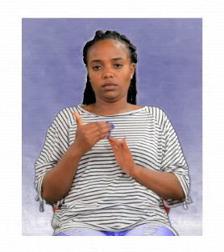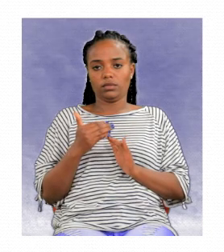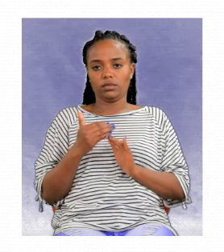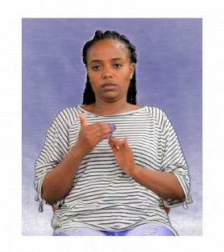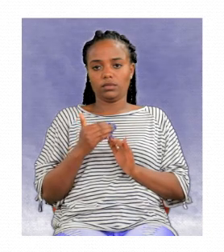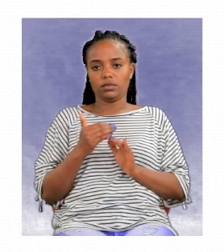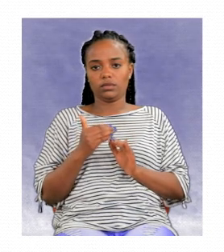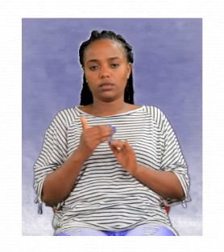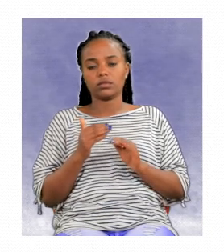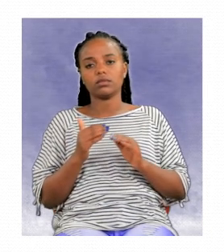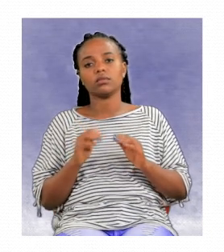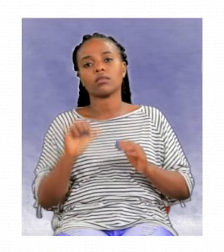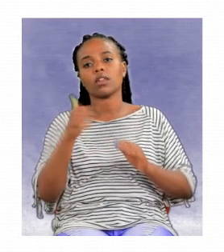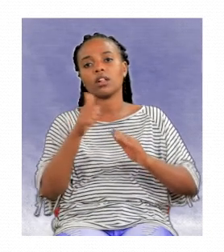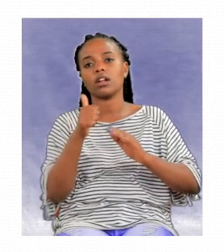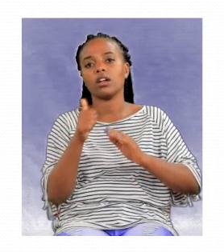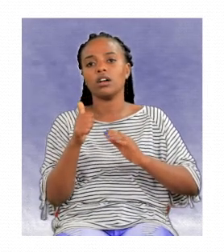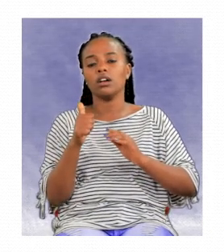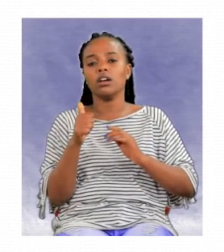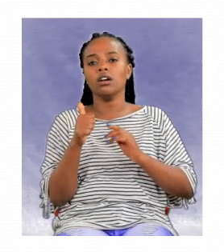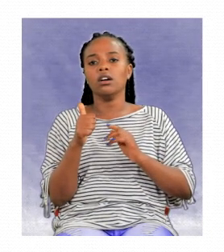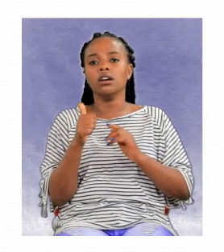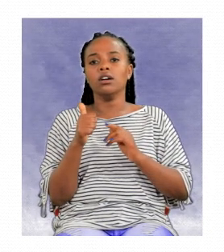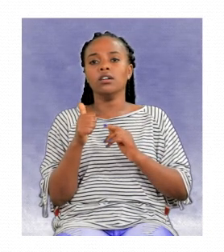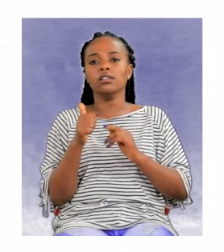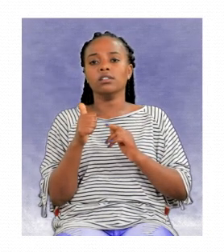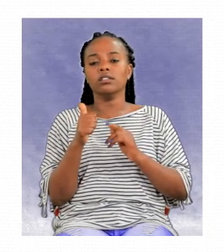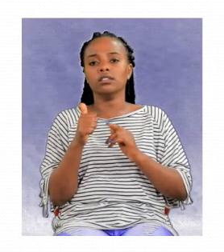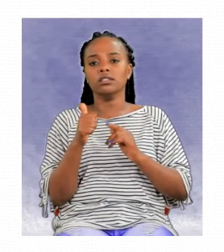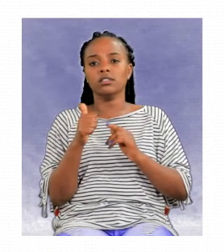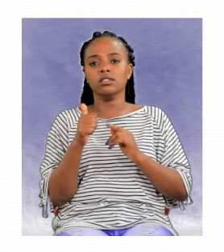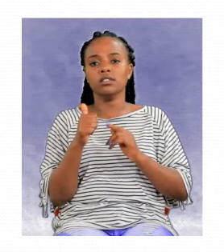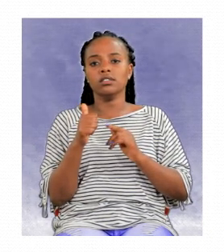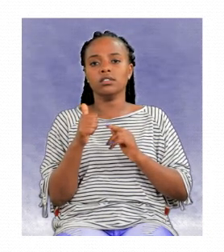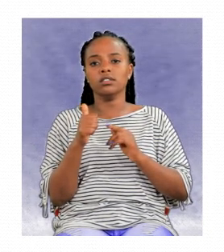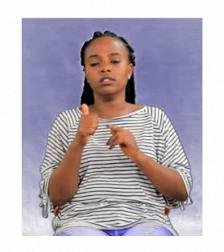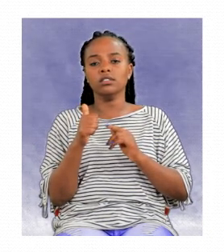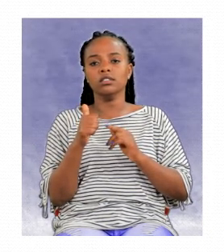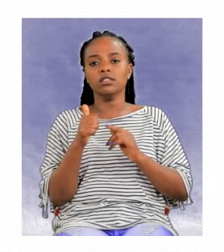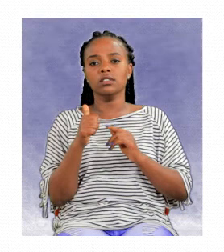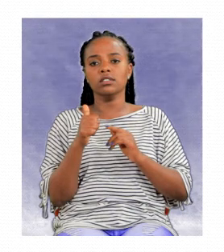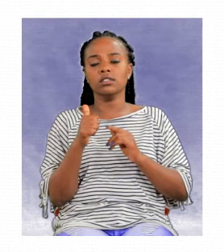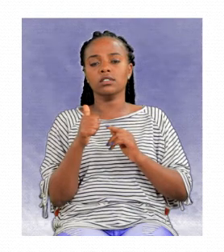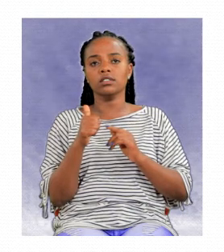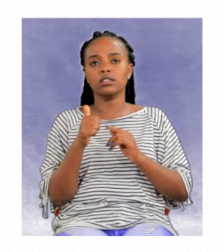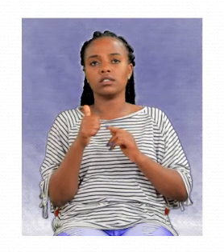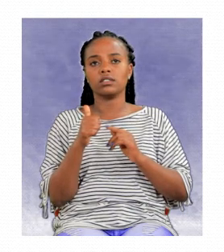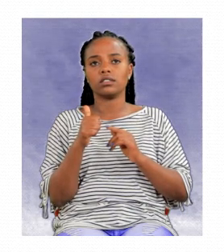10 to